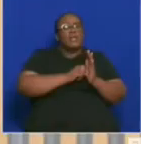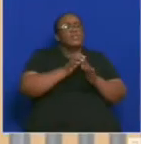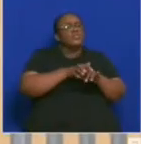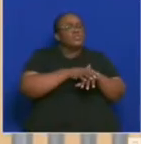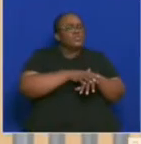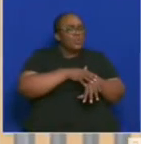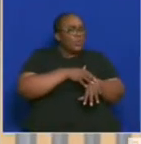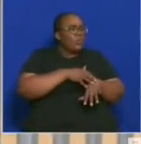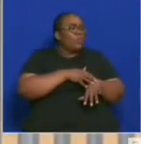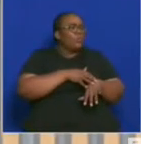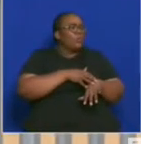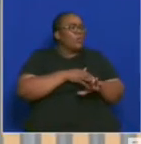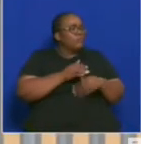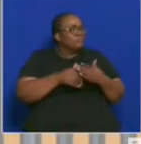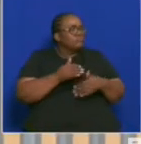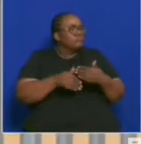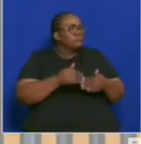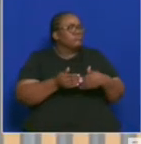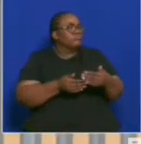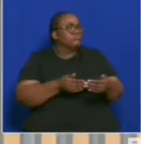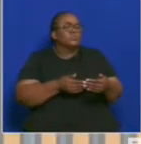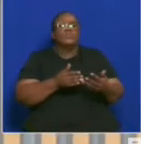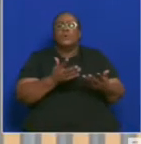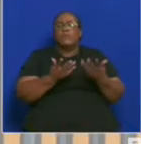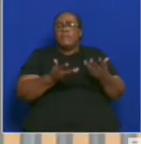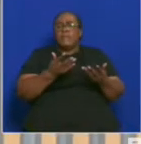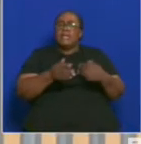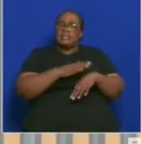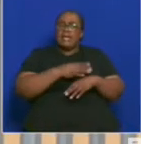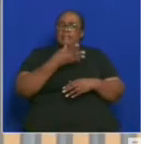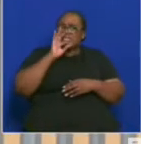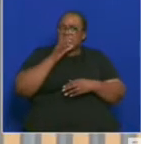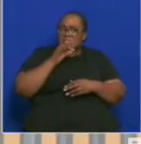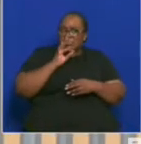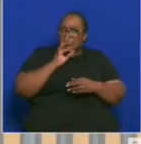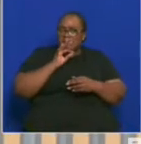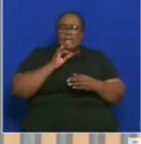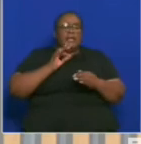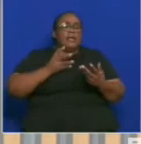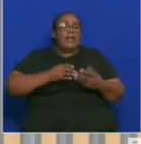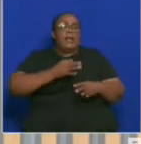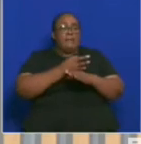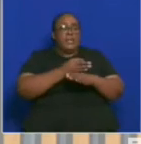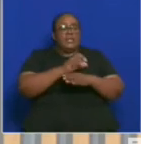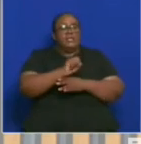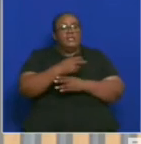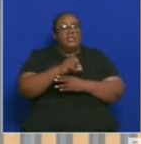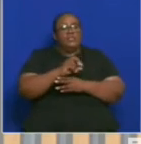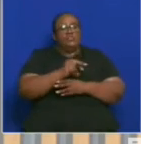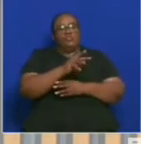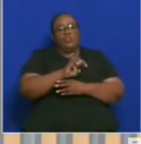Perhaps even if it's during the tea break, Mr. Shongwe must please sign the statement